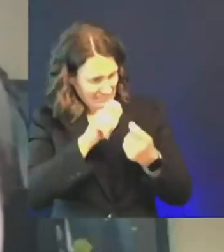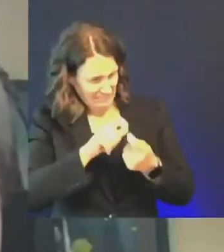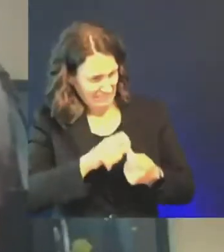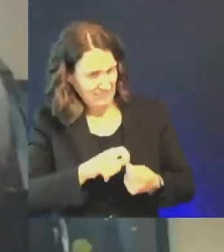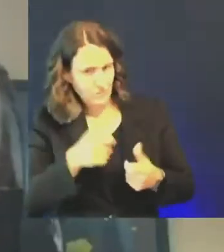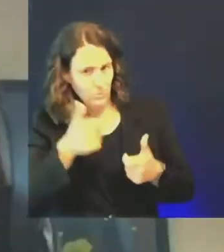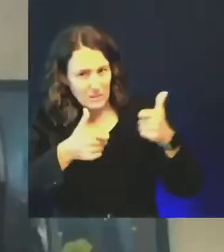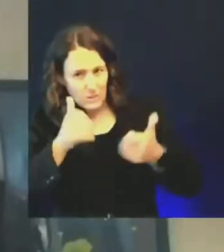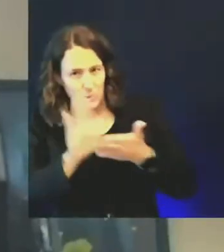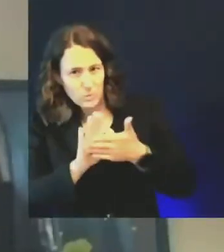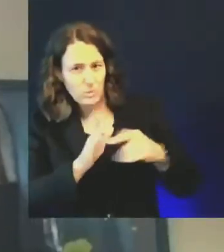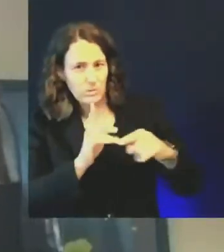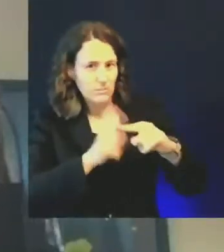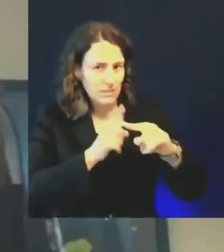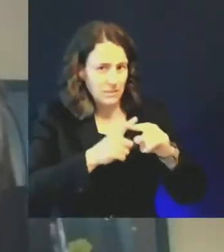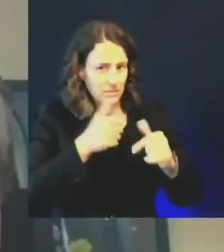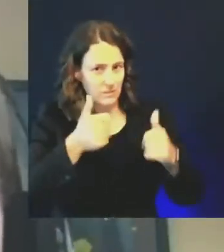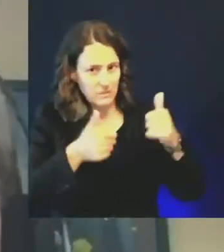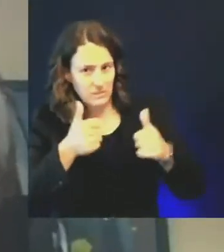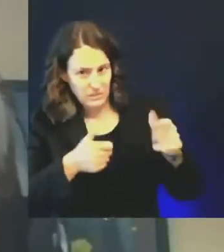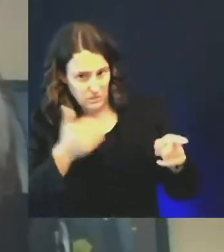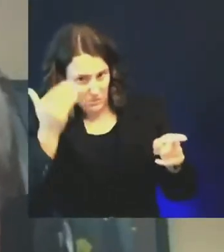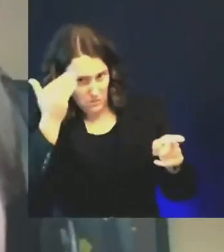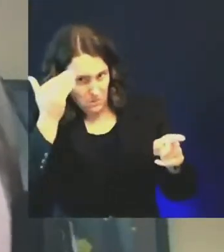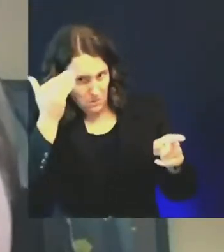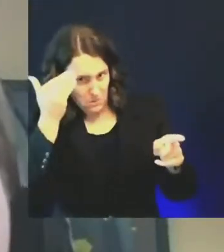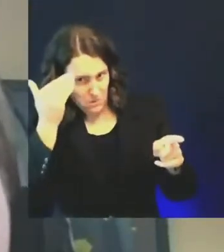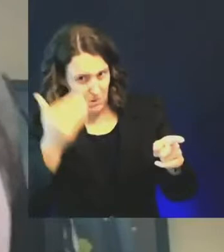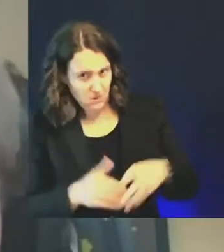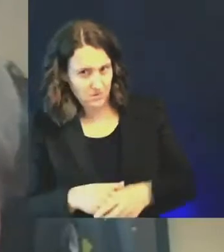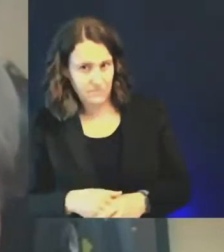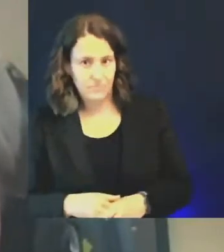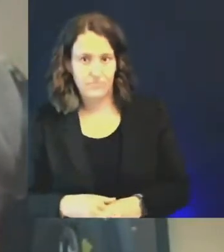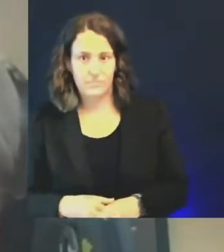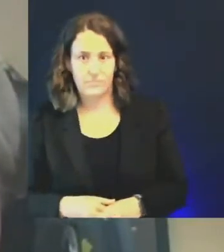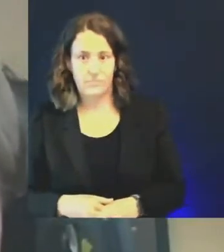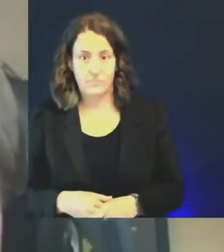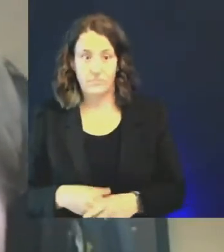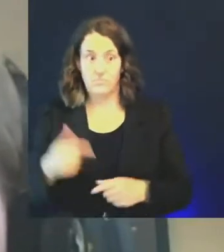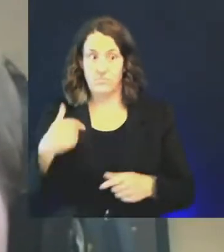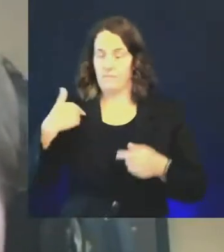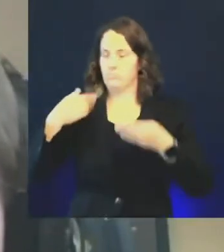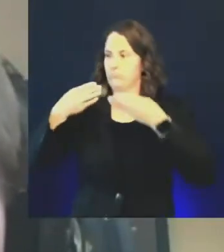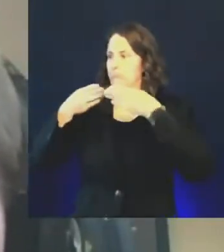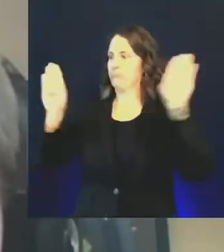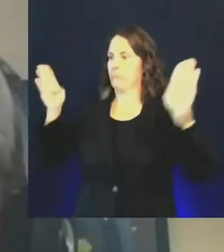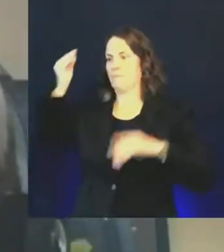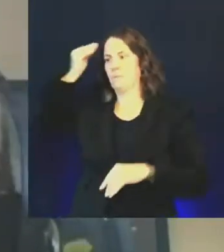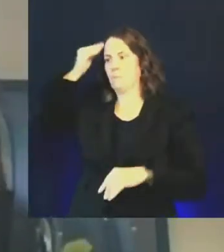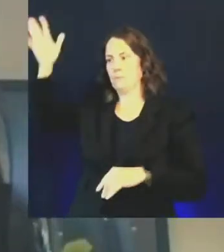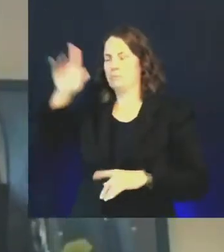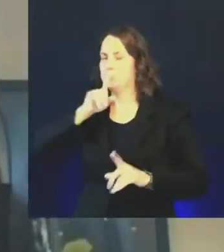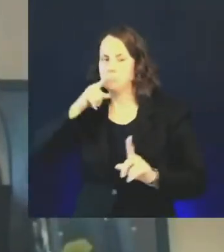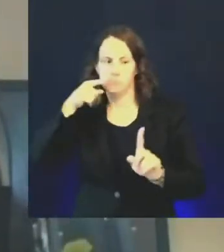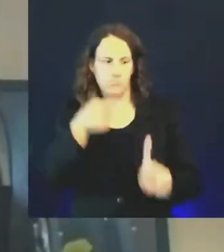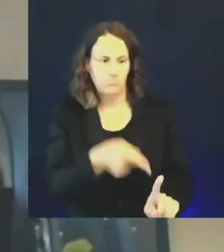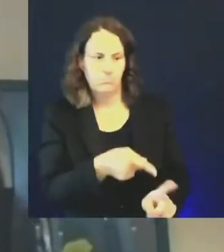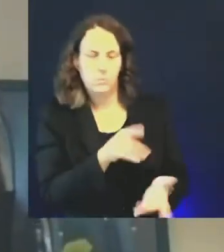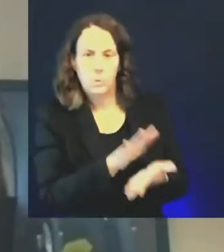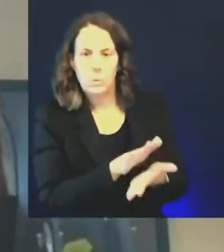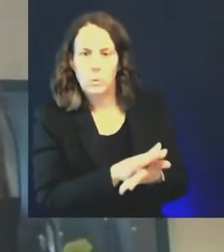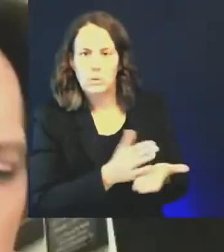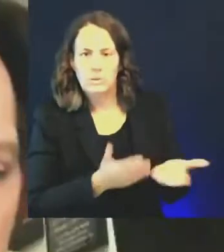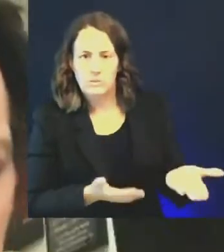Wisconsin. And then I know we can talk more generally about what the literature shows, but anything you would have about disease transmission in